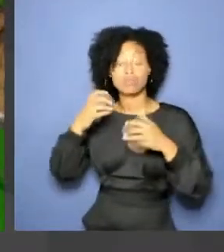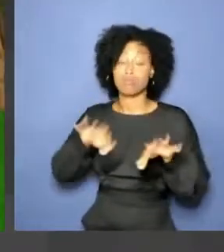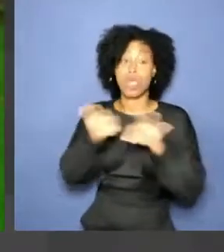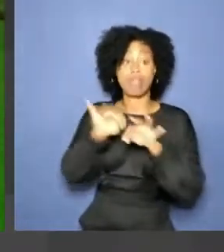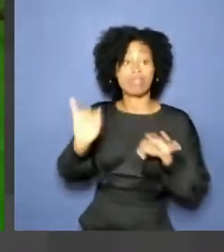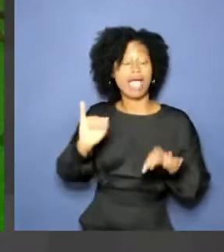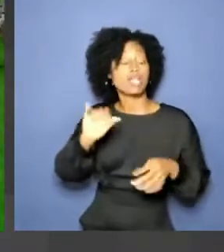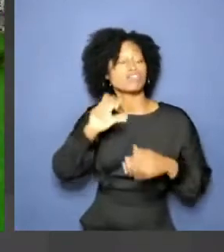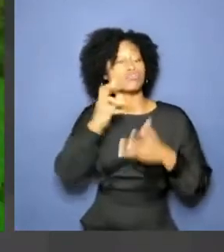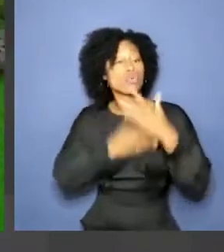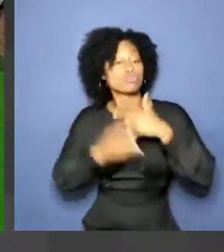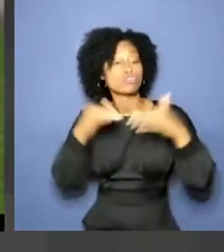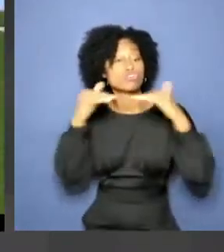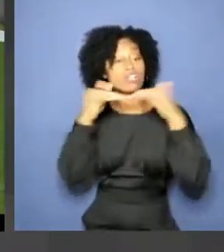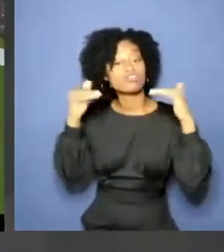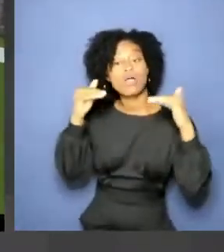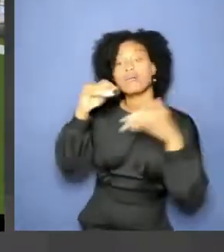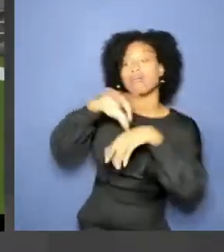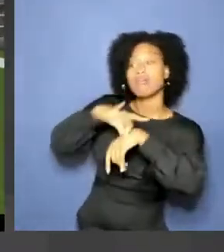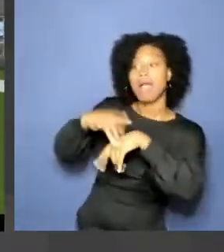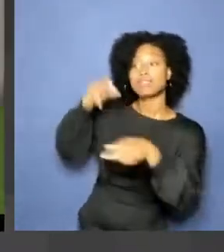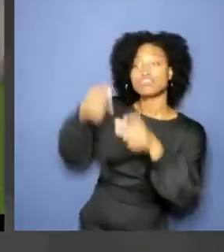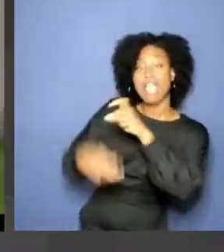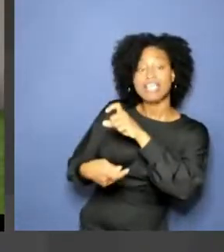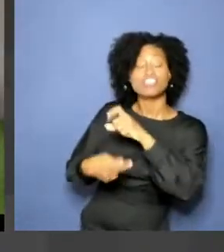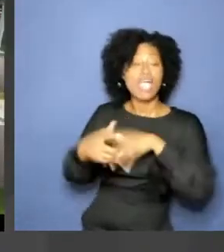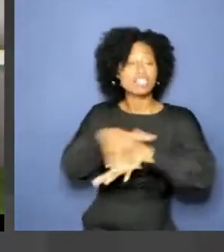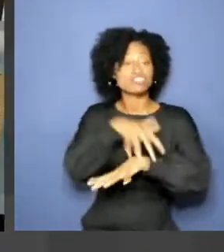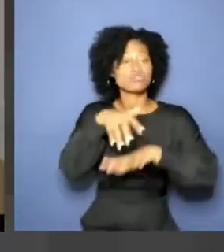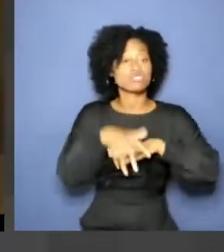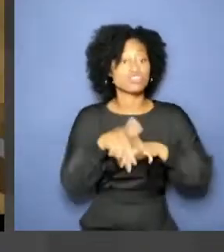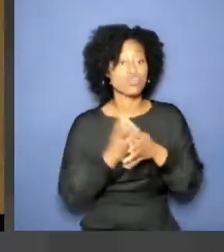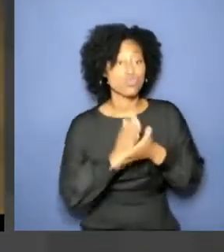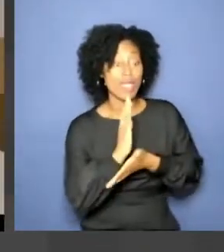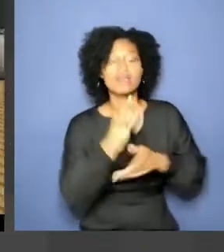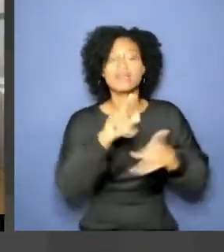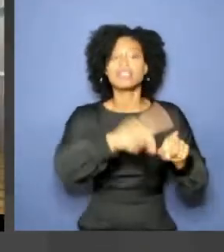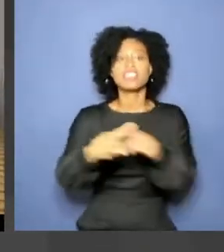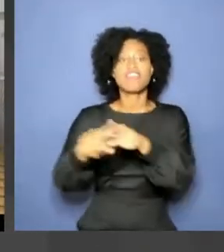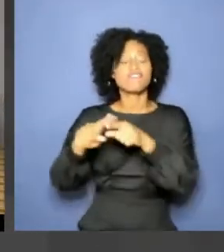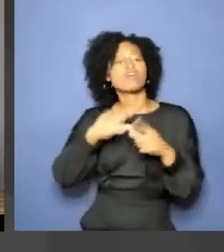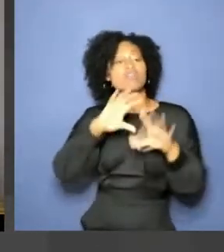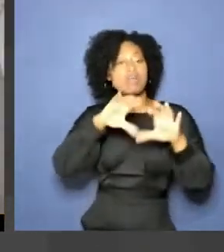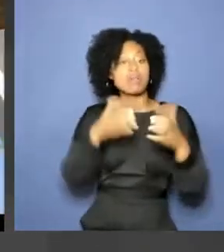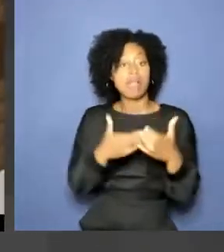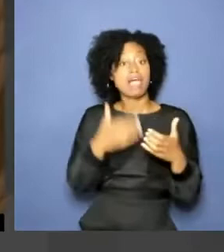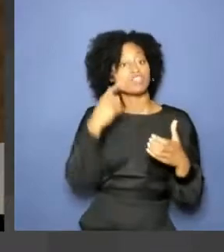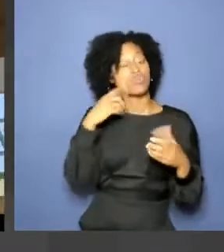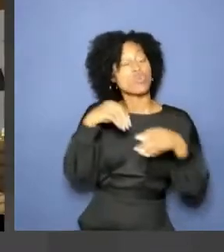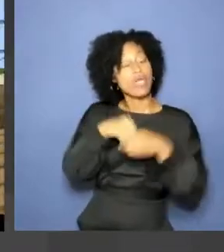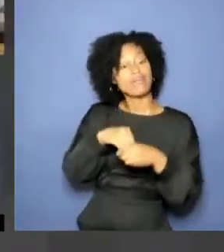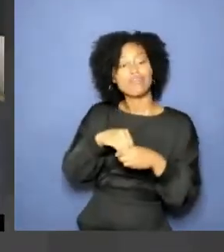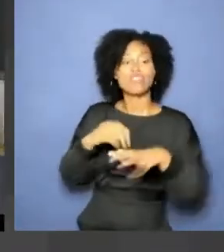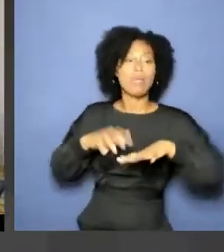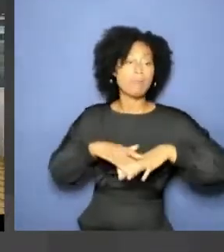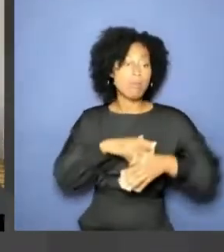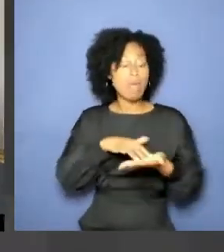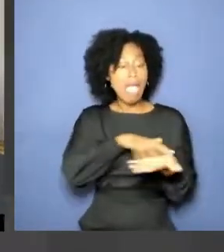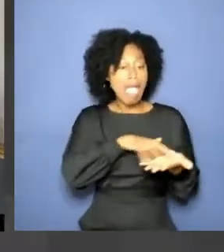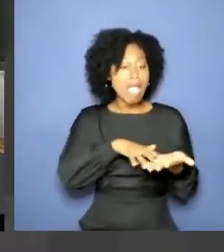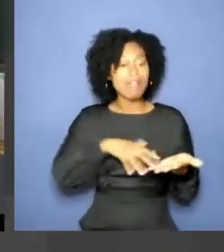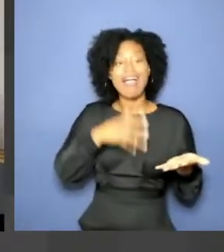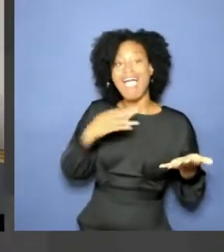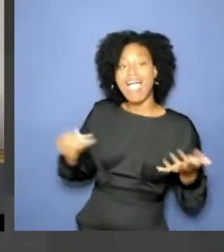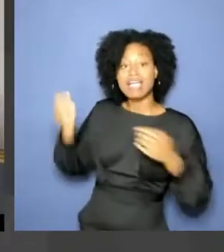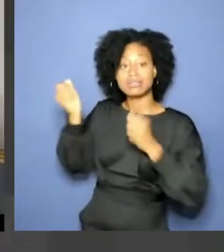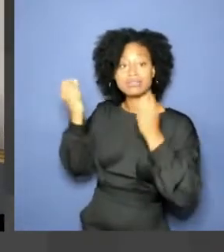indigenous rights. We have different classes such as Braille and Sign Language. We reached out to one of our teachers who learned